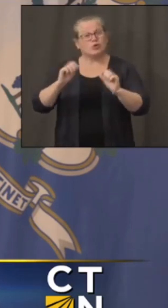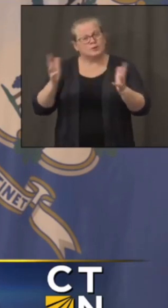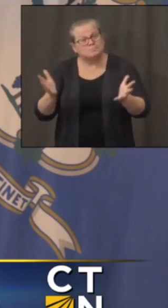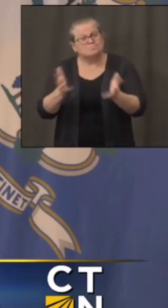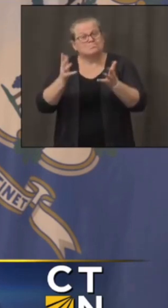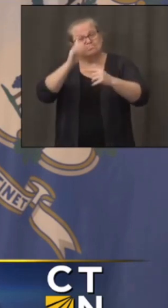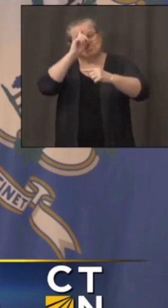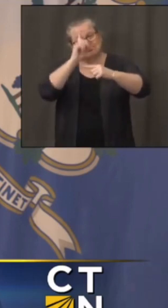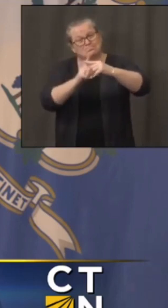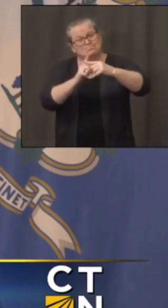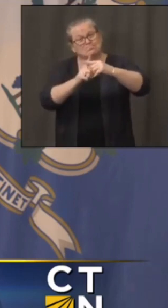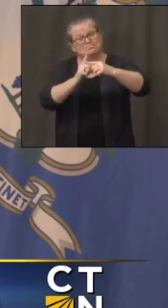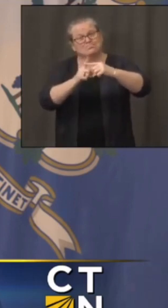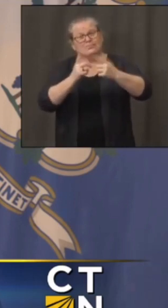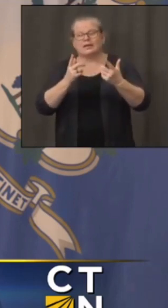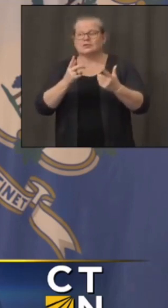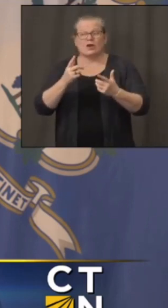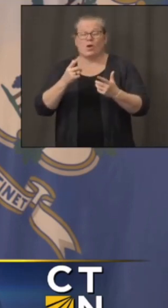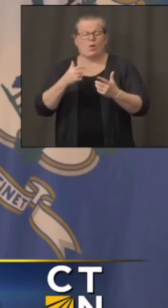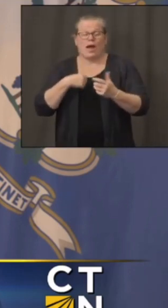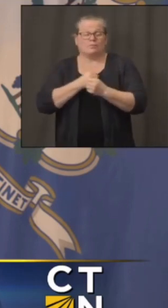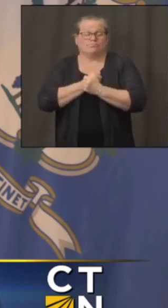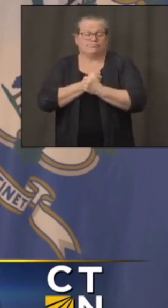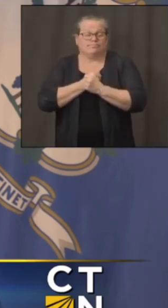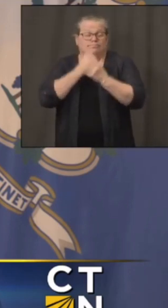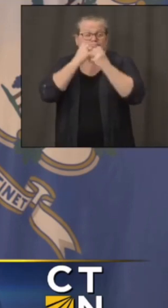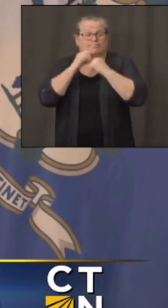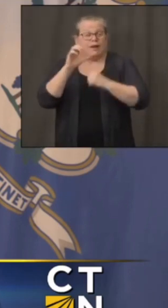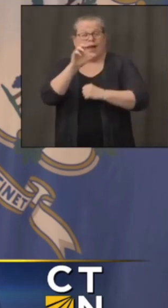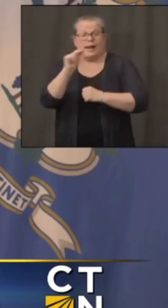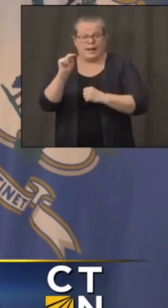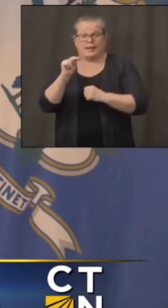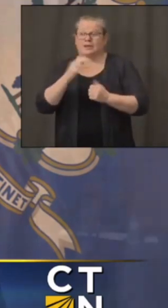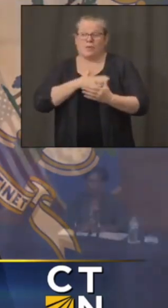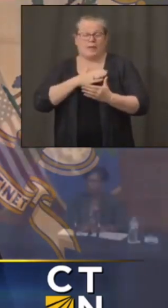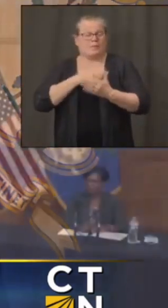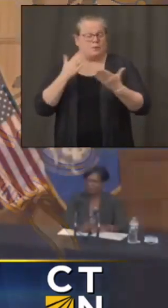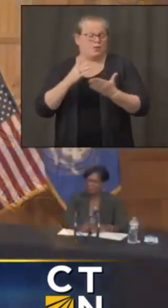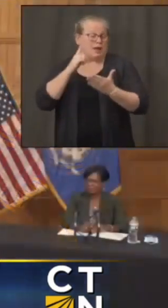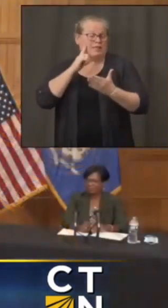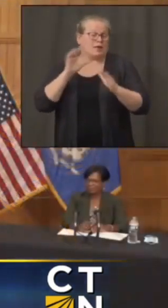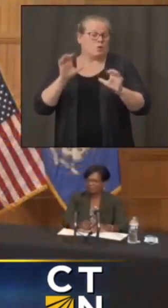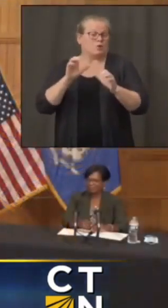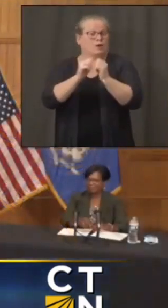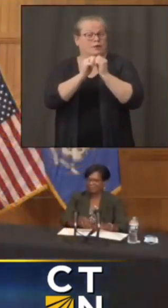there's no place I'd rather be than Connecticut right now. I think we're getting through this together. Thanks, everybody.